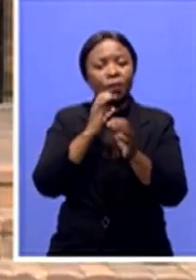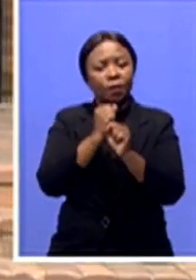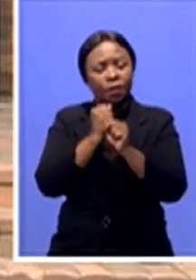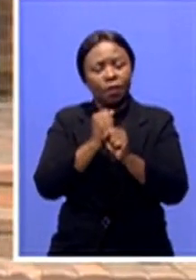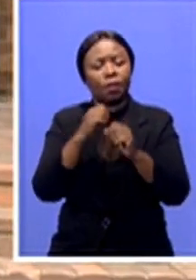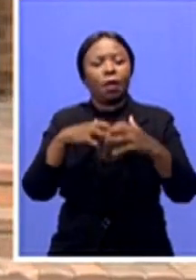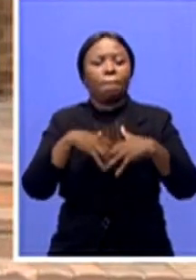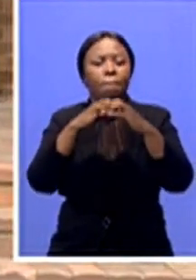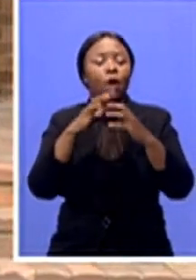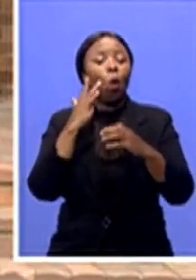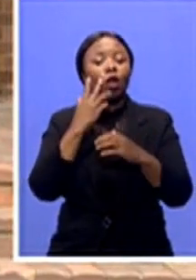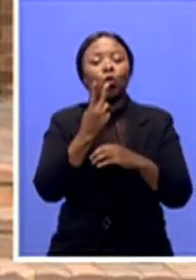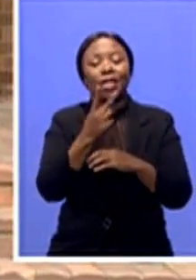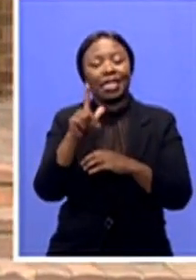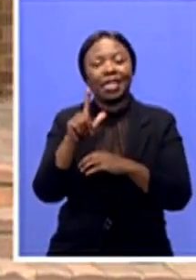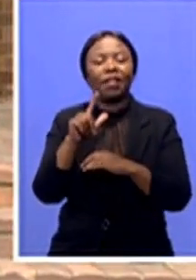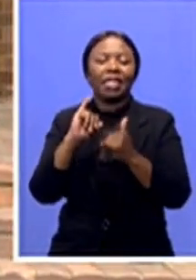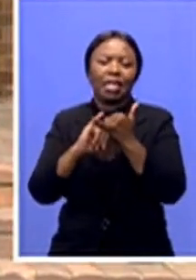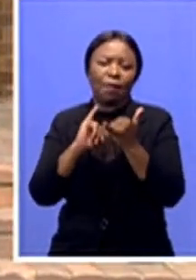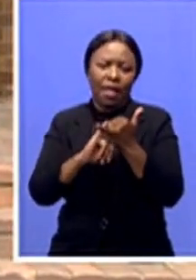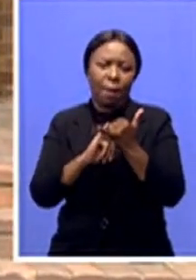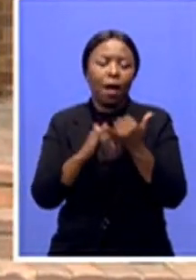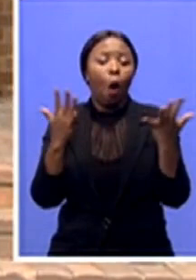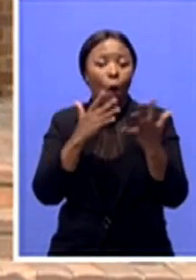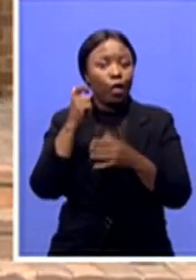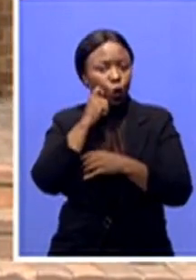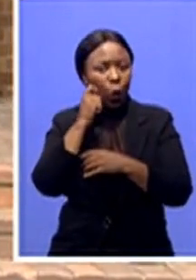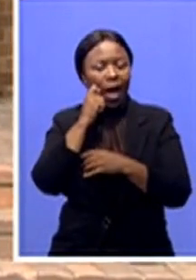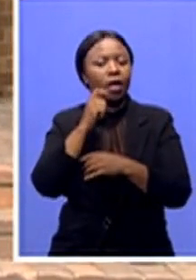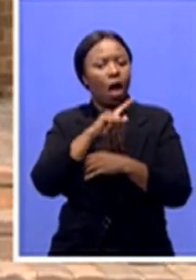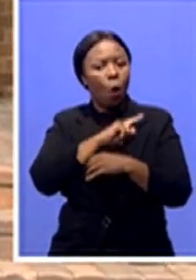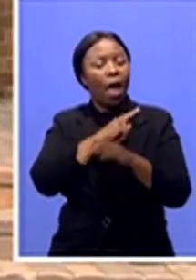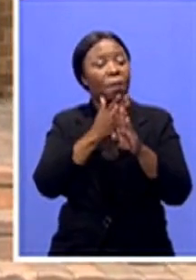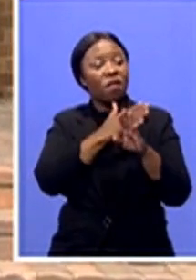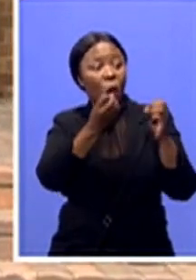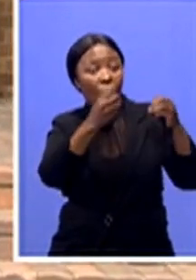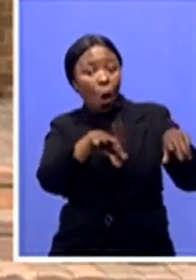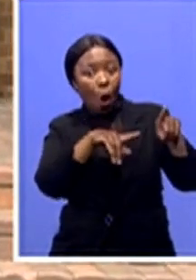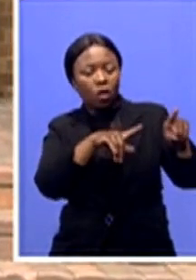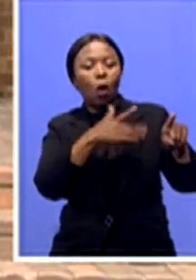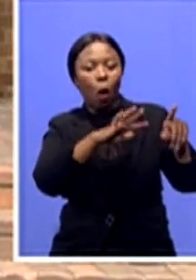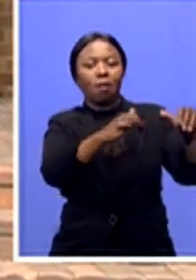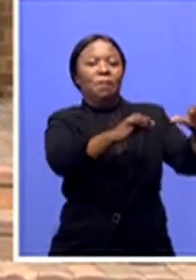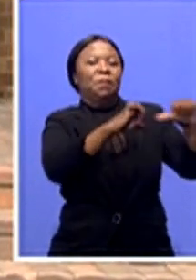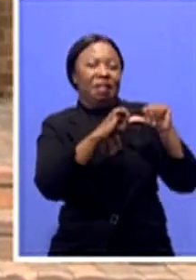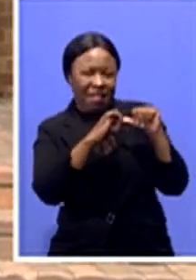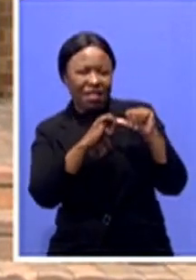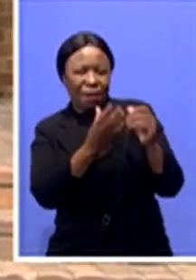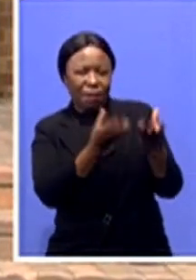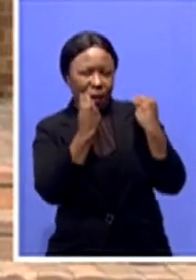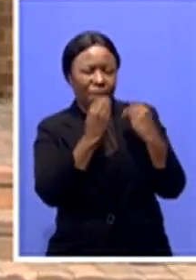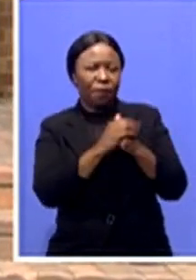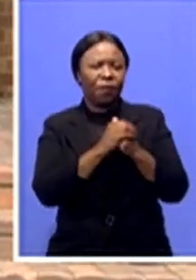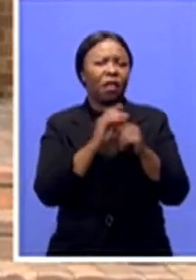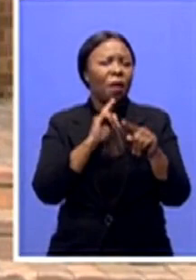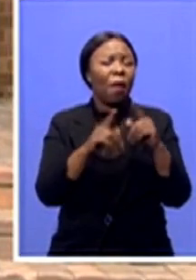in Tshwane as they try to reclaim lost ground in that municipality, which is pretty much fractured along ANC lines.